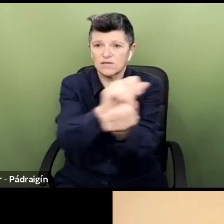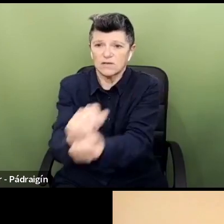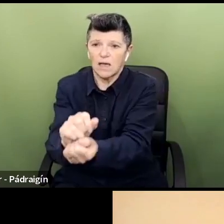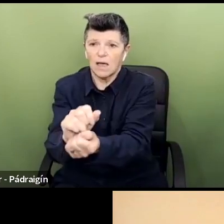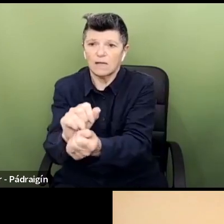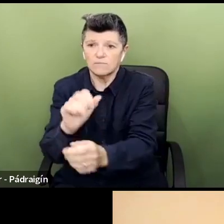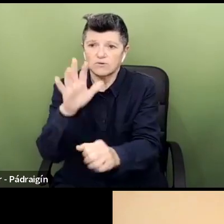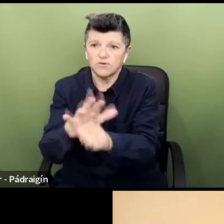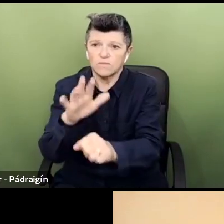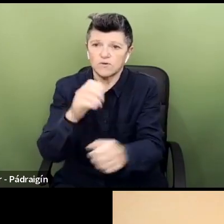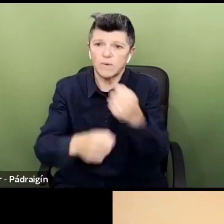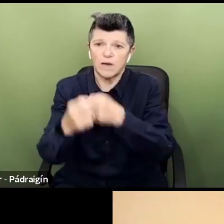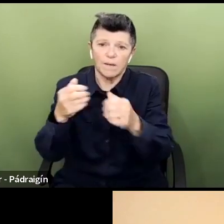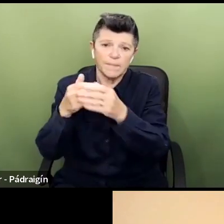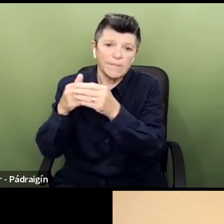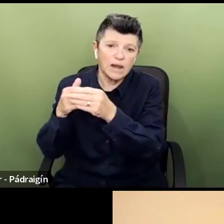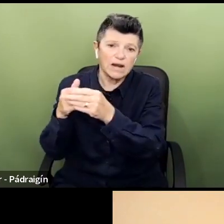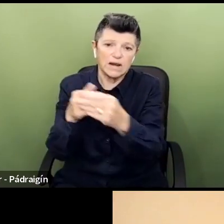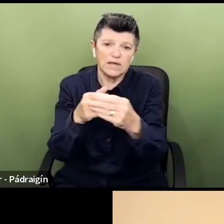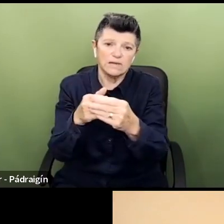leader